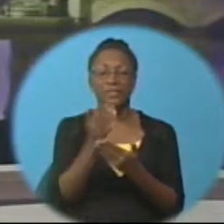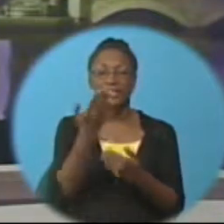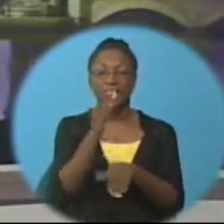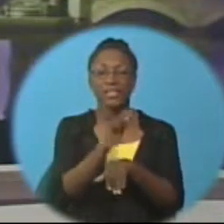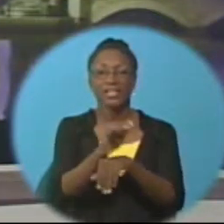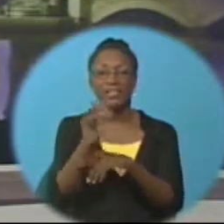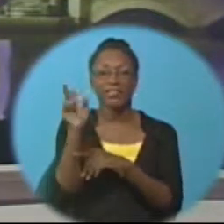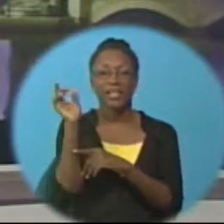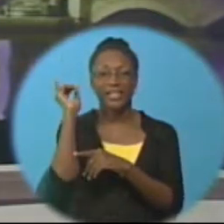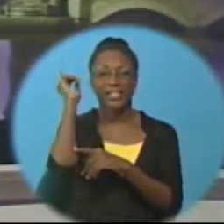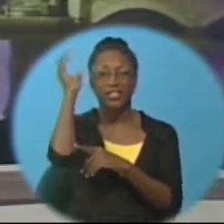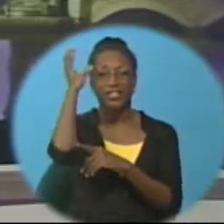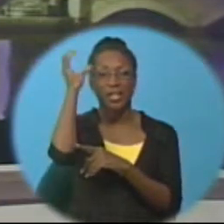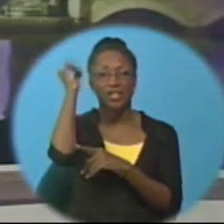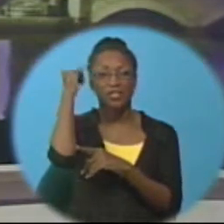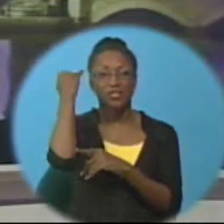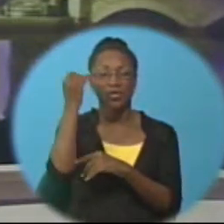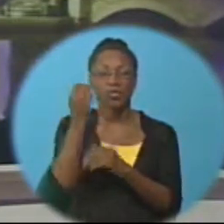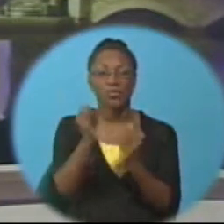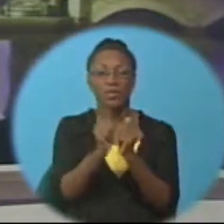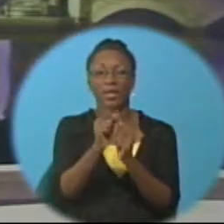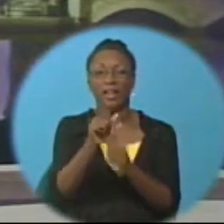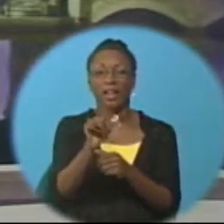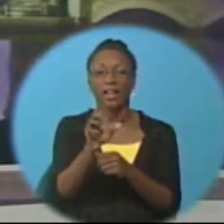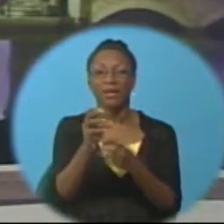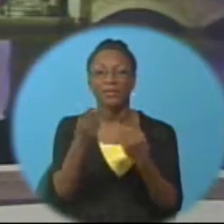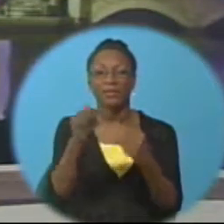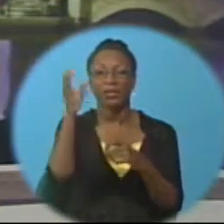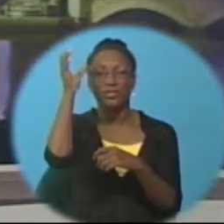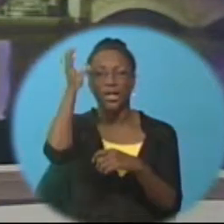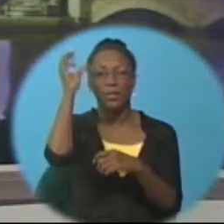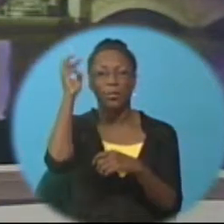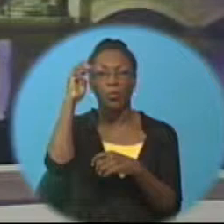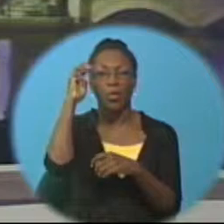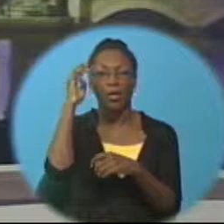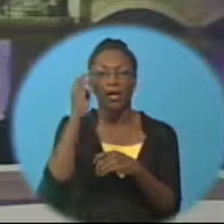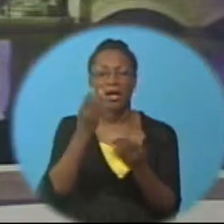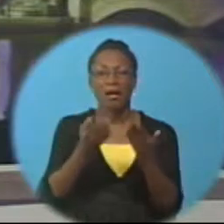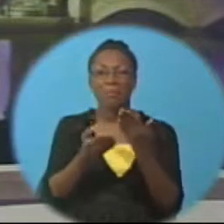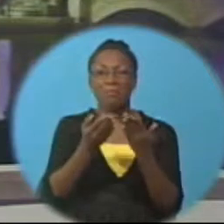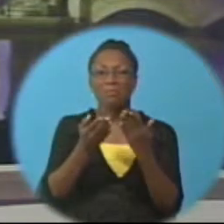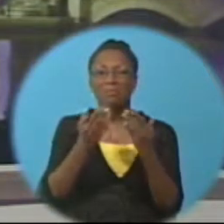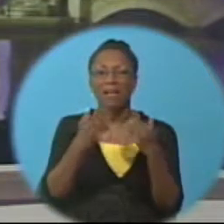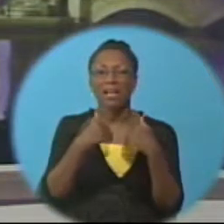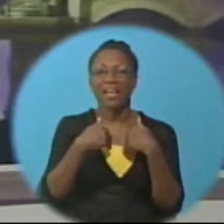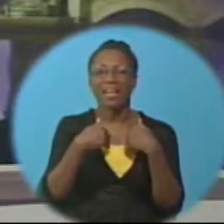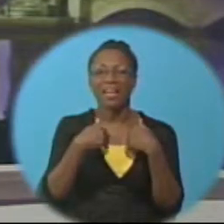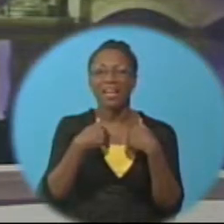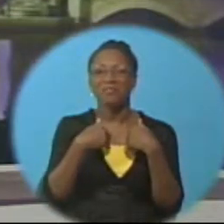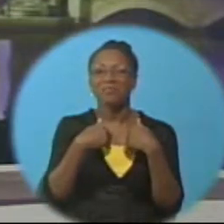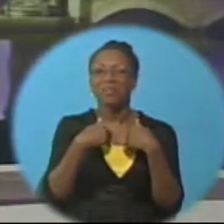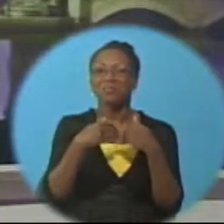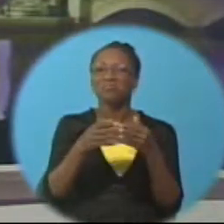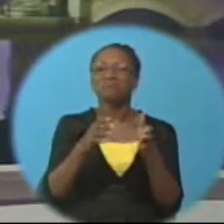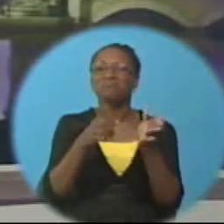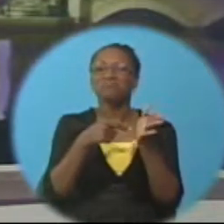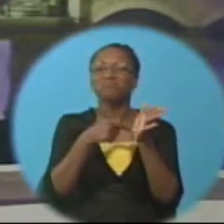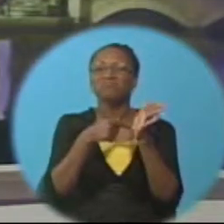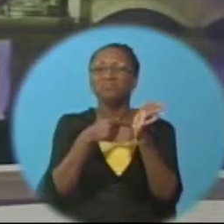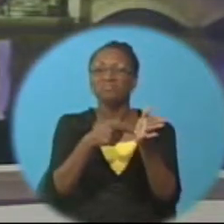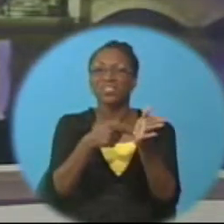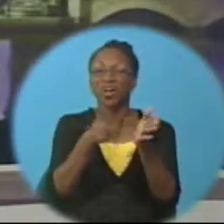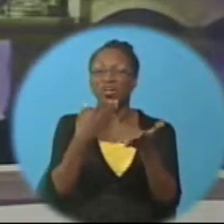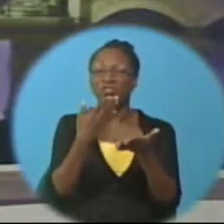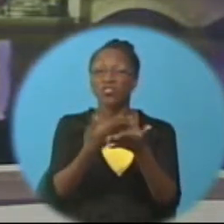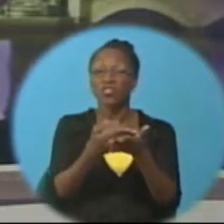Hi, good evening. I'm Shane Jones with the Lime Sports World. Chadwick Walton may have further impressed the selectors when he scored a